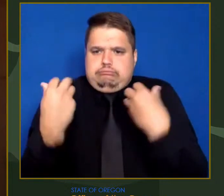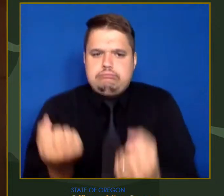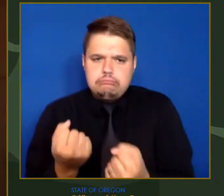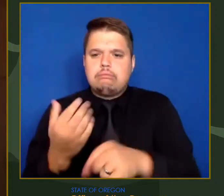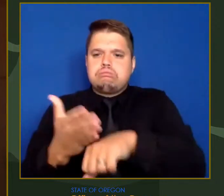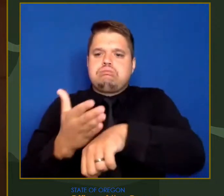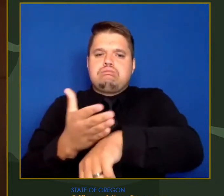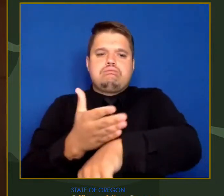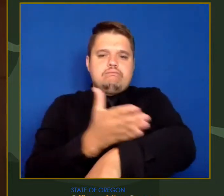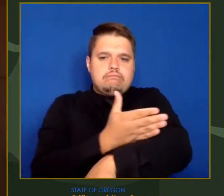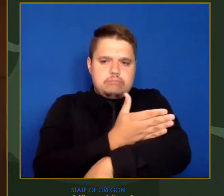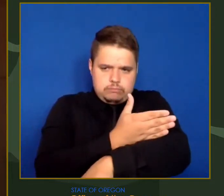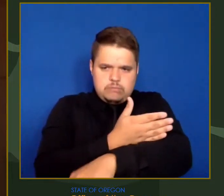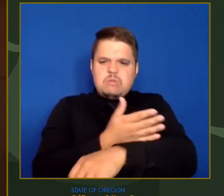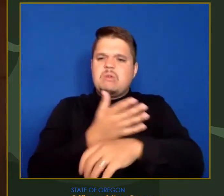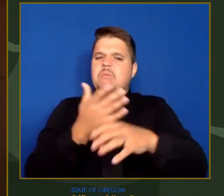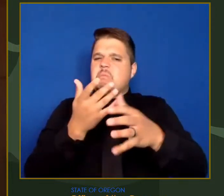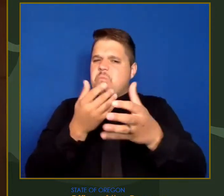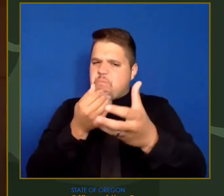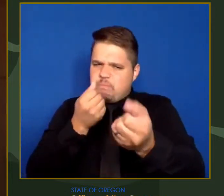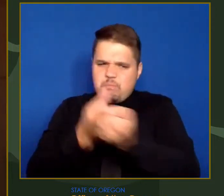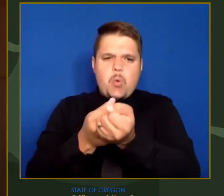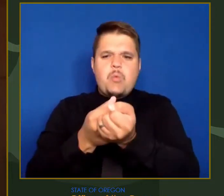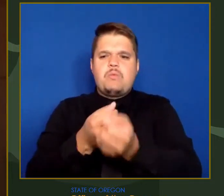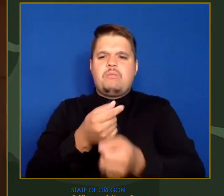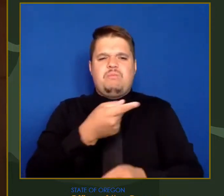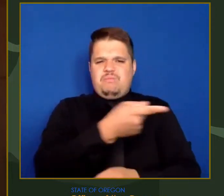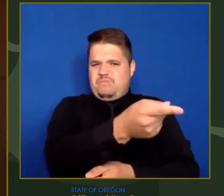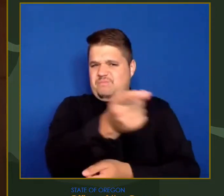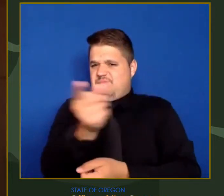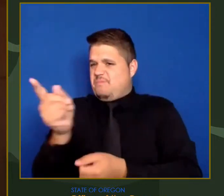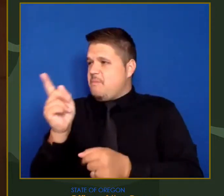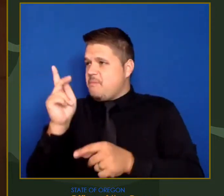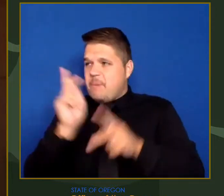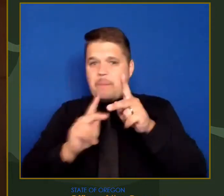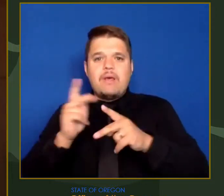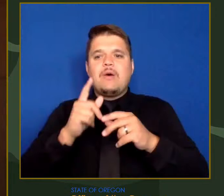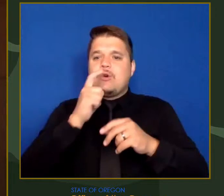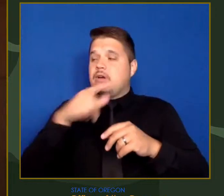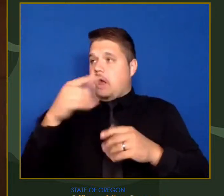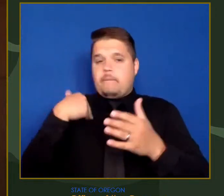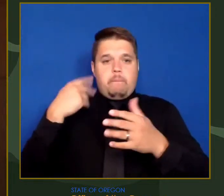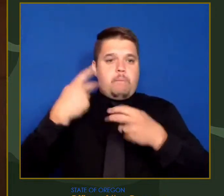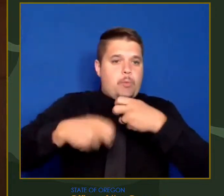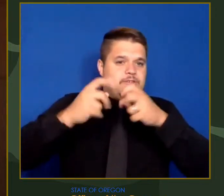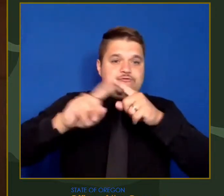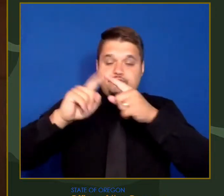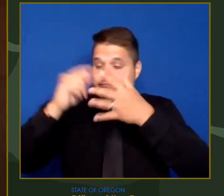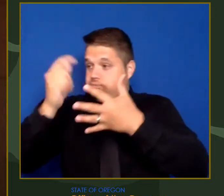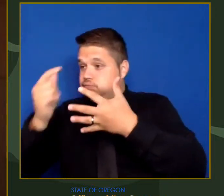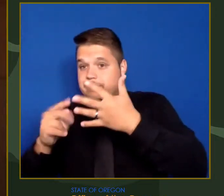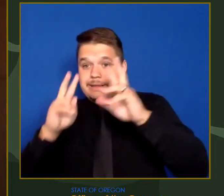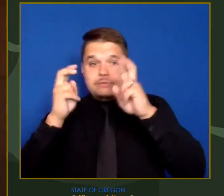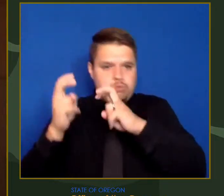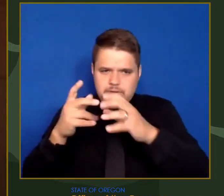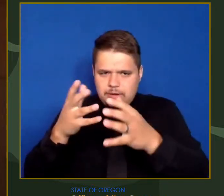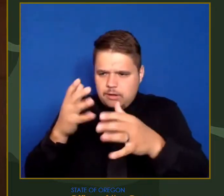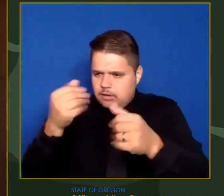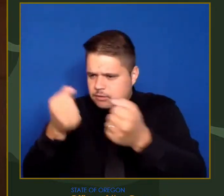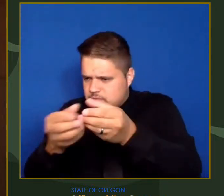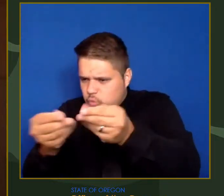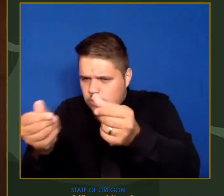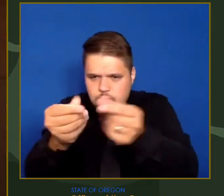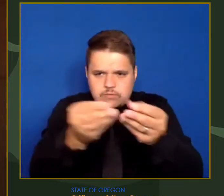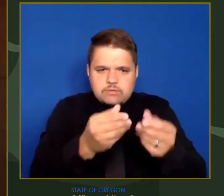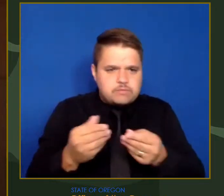the resources to manage outbreaks and issues locally. I want to be very clear that we are